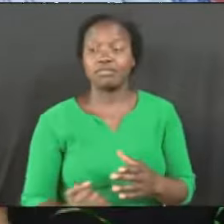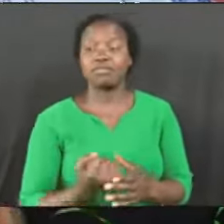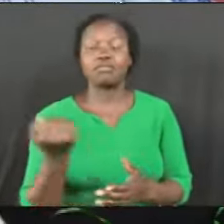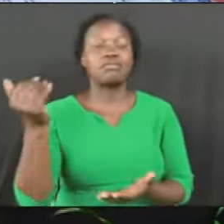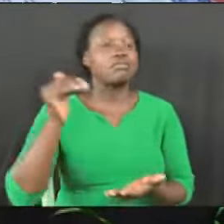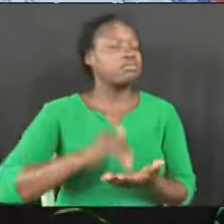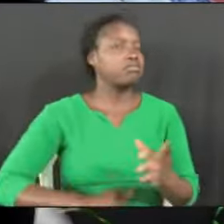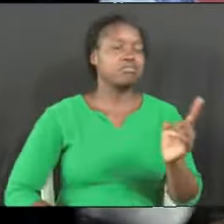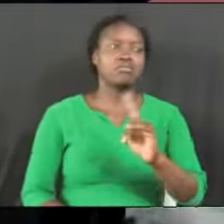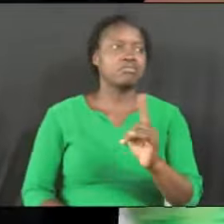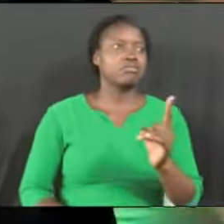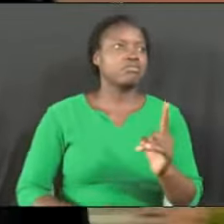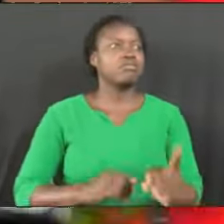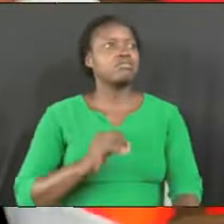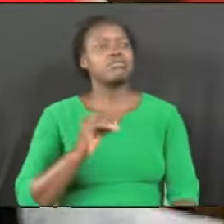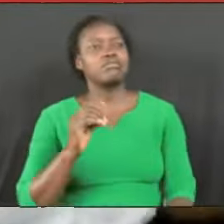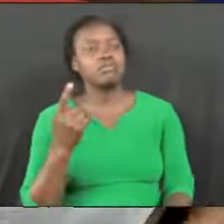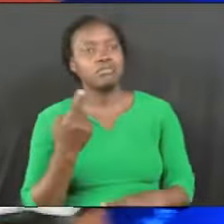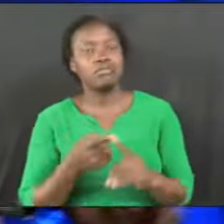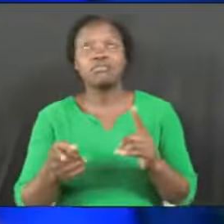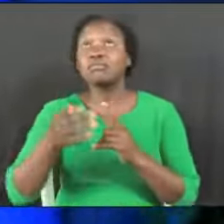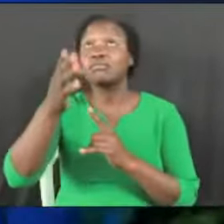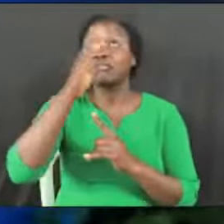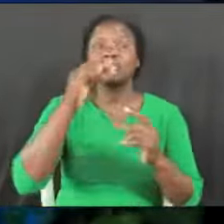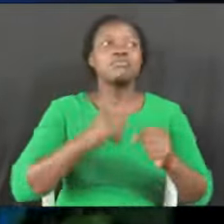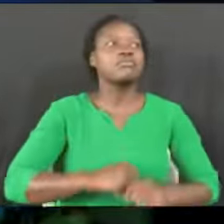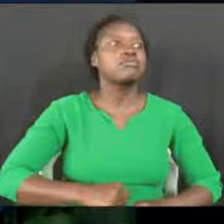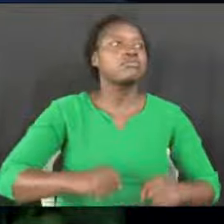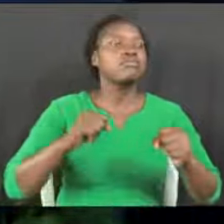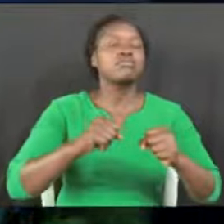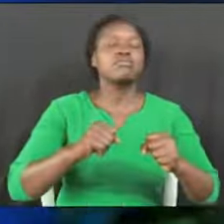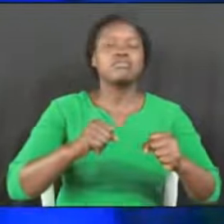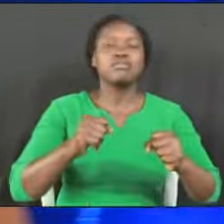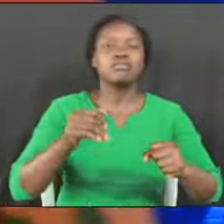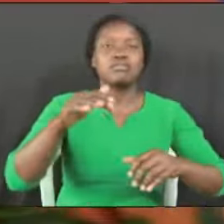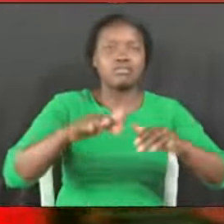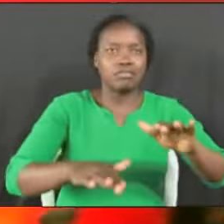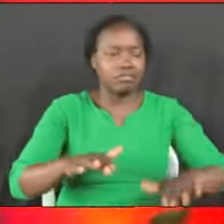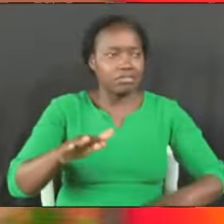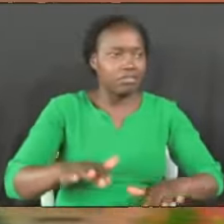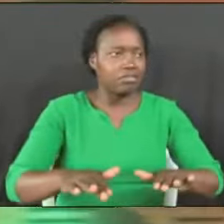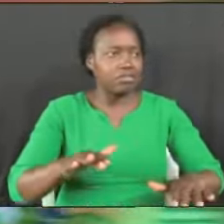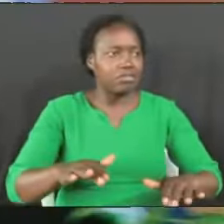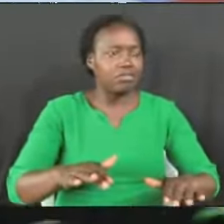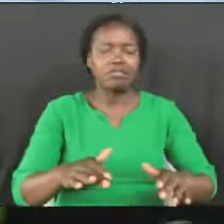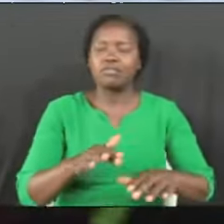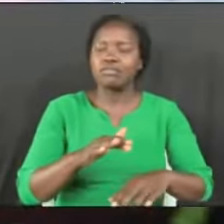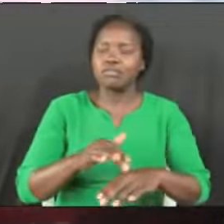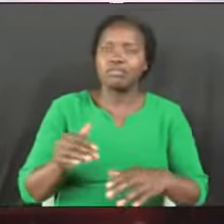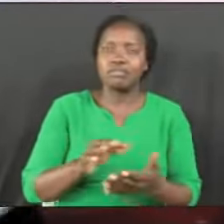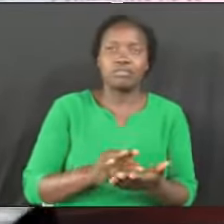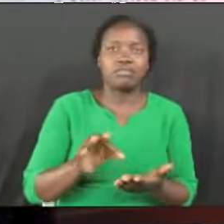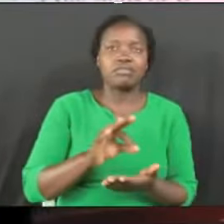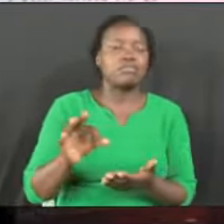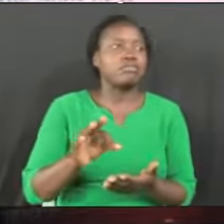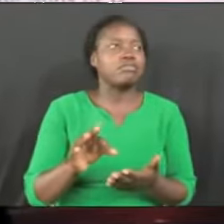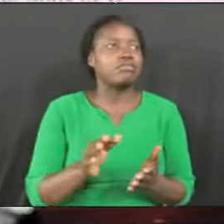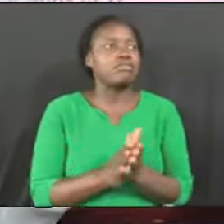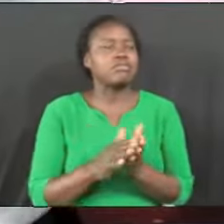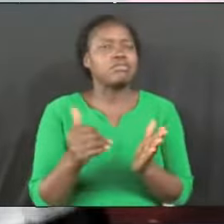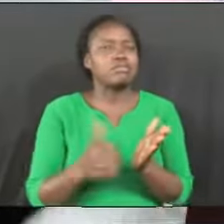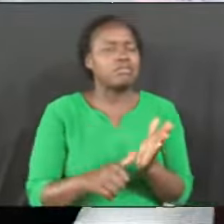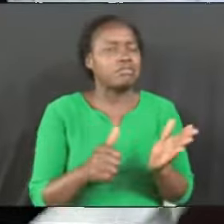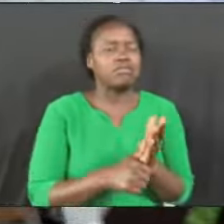more. Someone shout, but the master of the sea heard my despairing cry, and from the